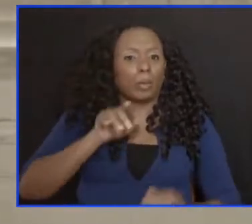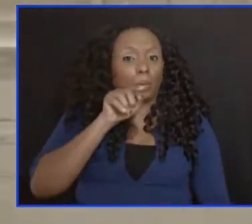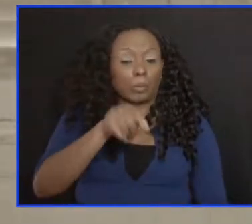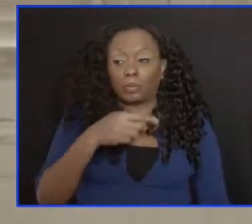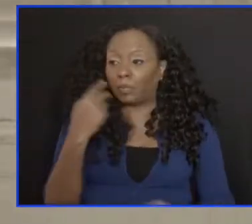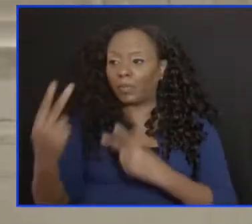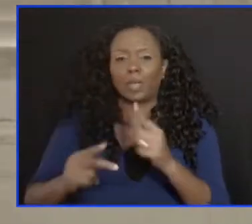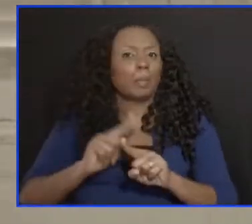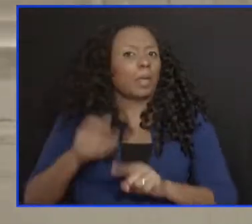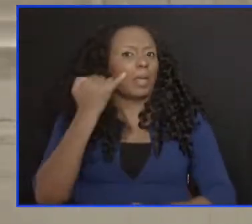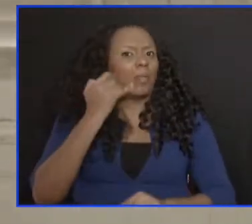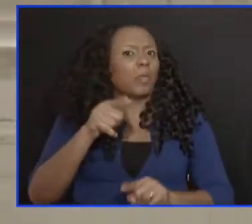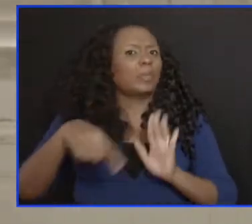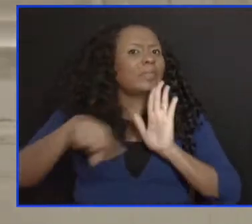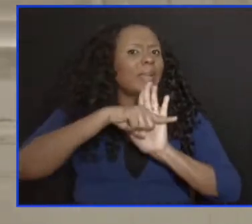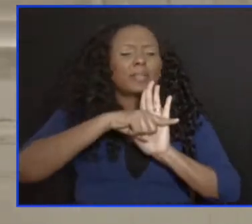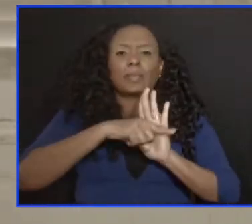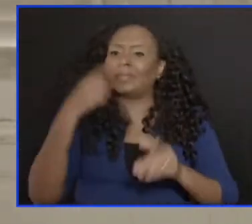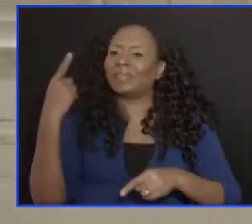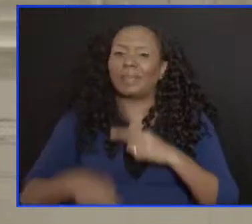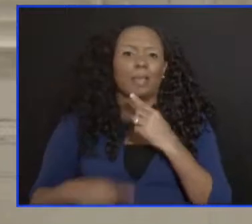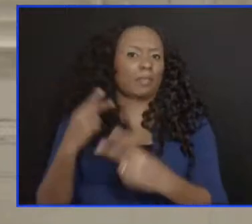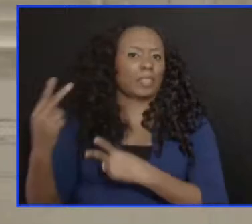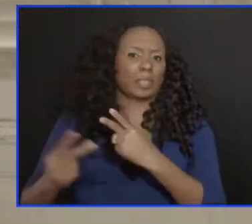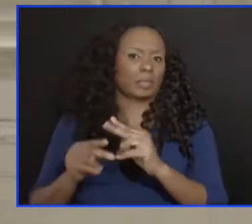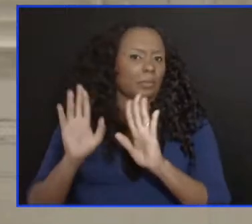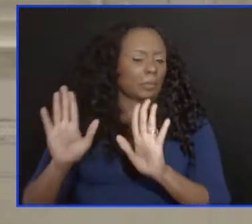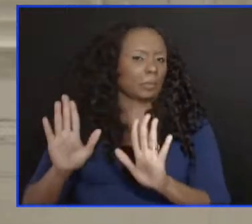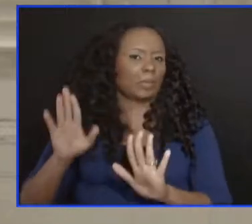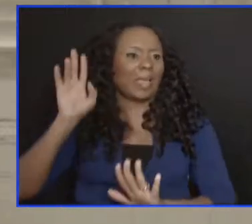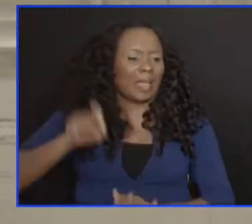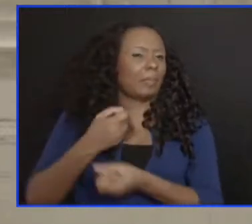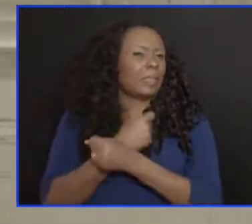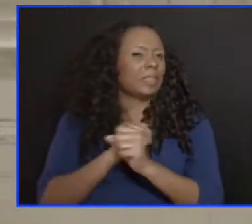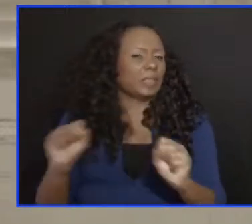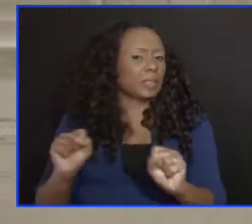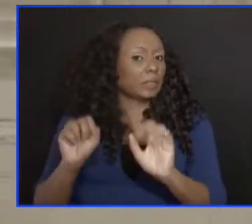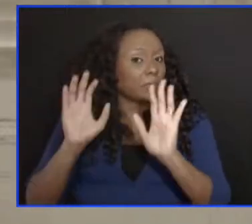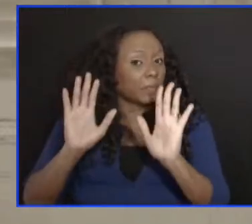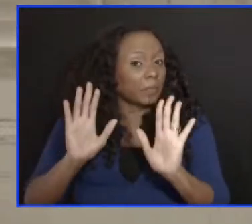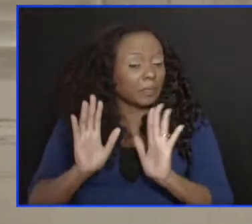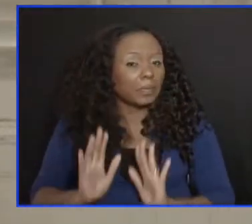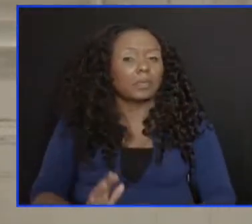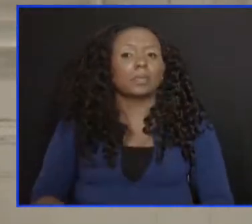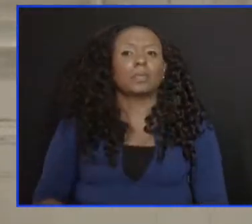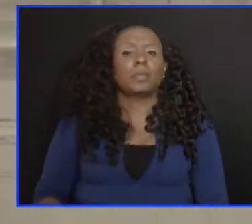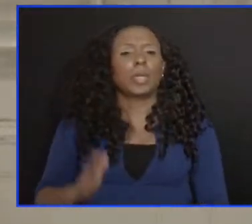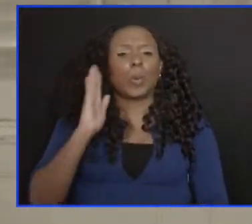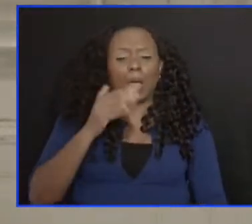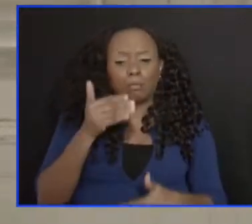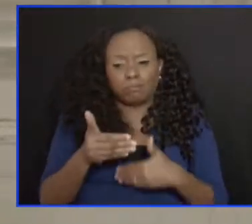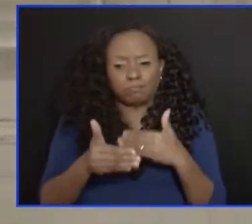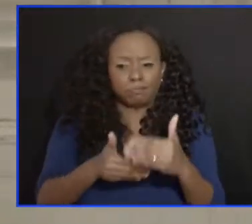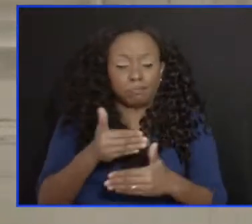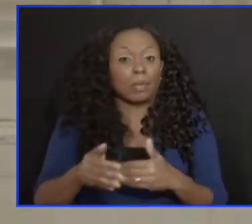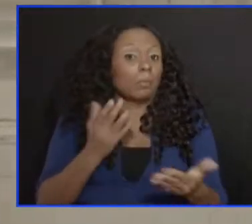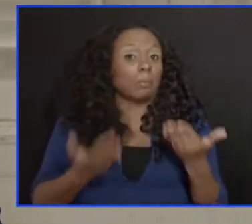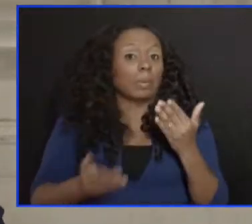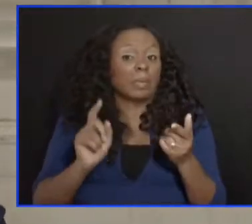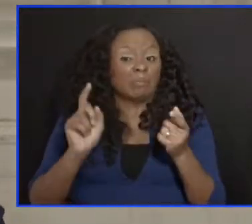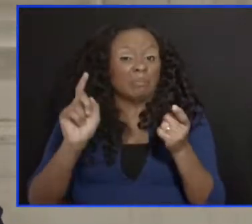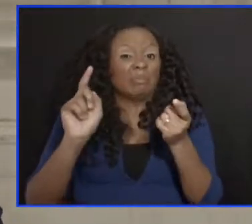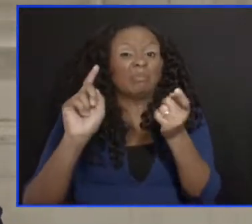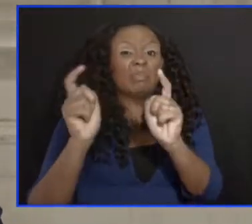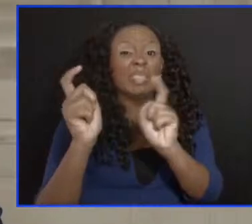wouldn't want, someone else to experience. So I think we're trying to do it safely, and we'll look at how it goes. And maybe that might change,